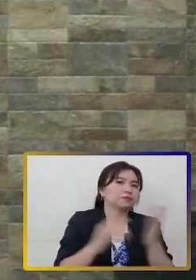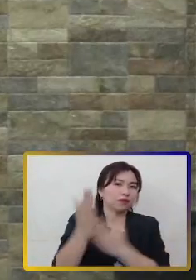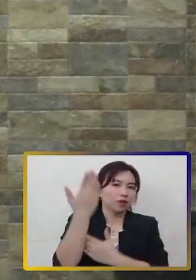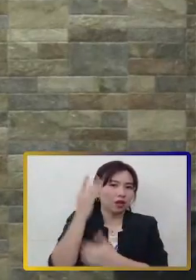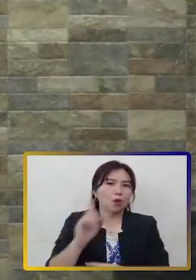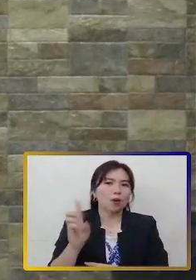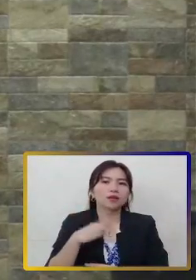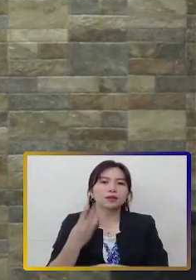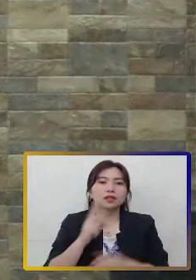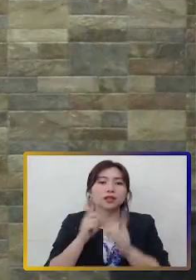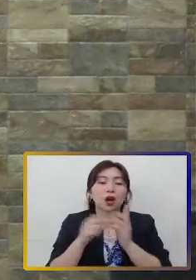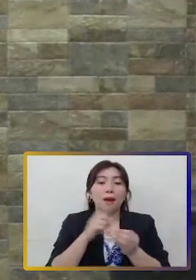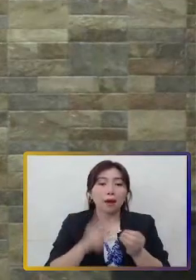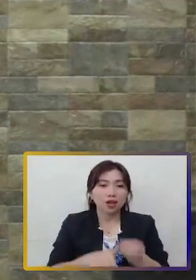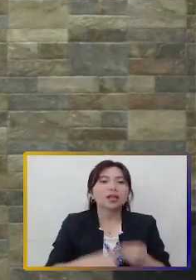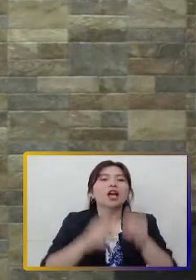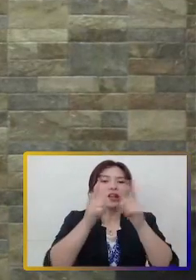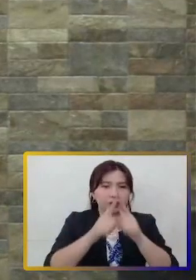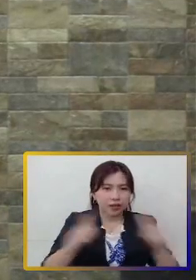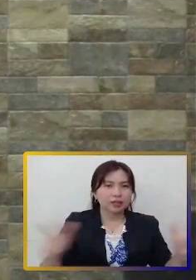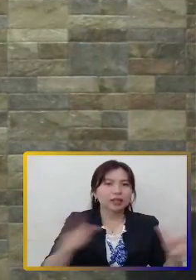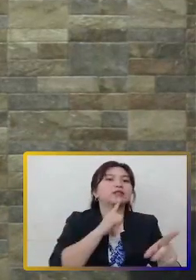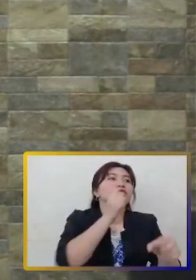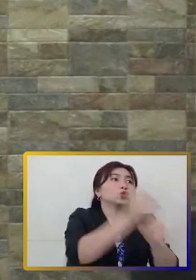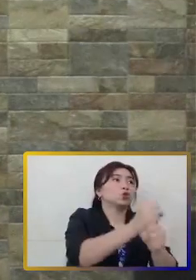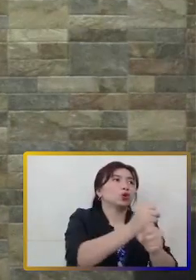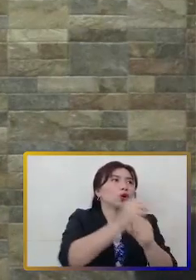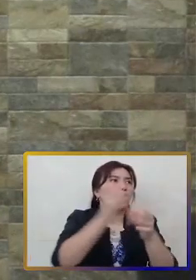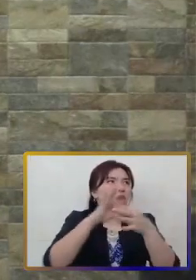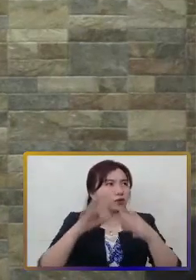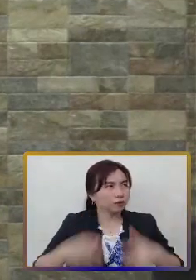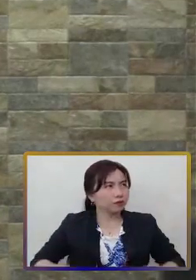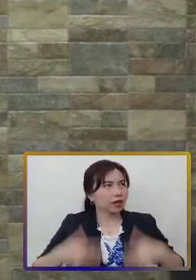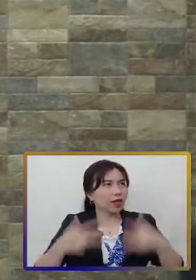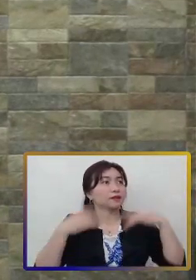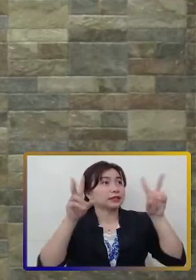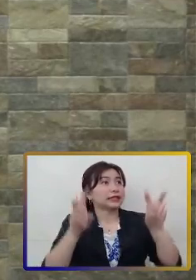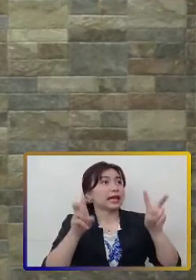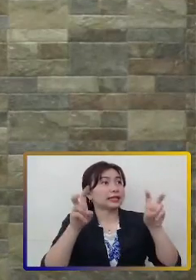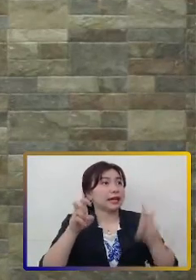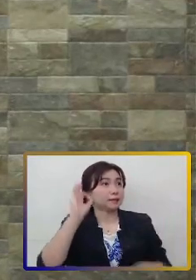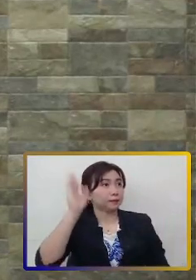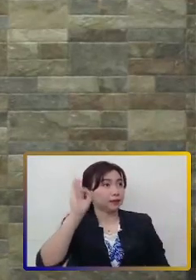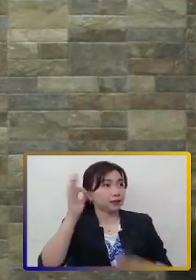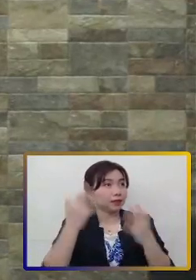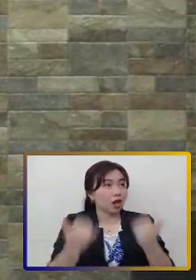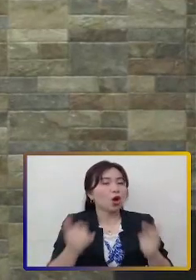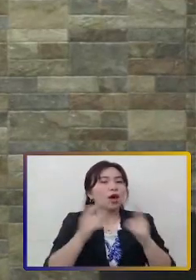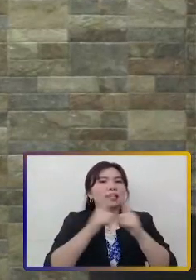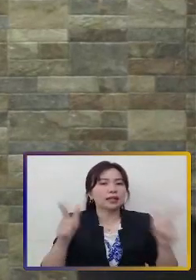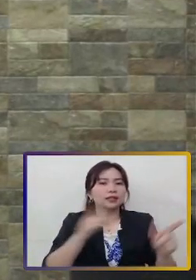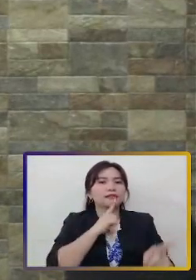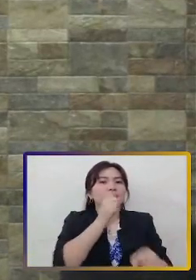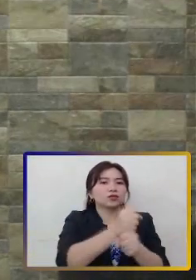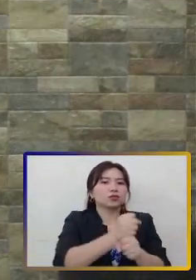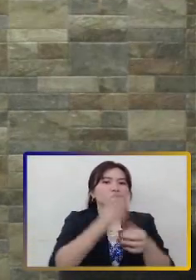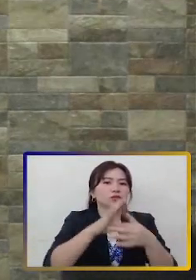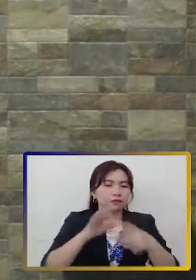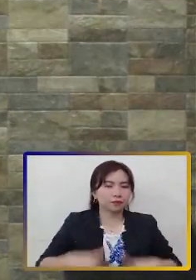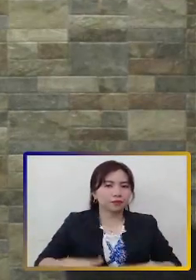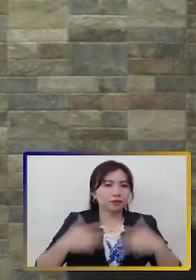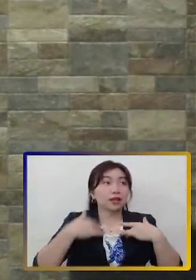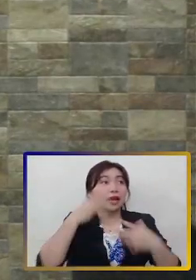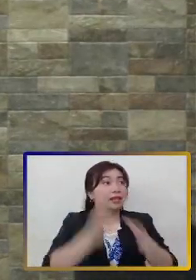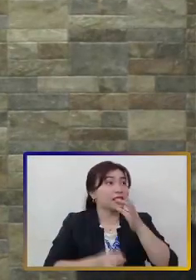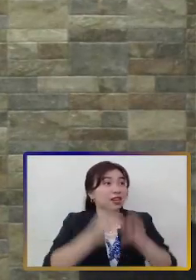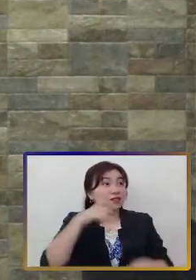is the greatest assurance of life let me Just remind each One Of Us na kung wala tayong assurance